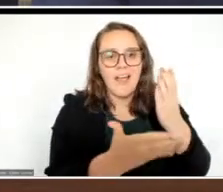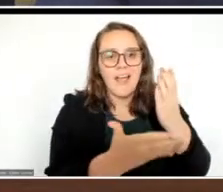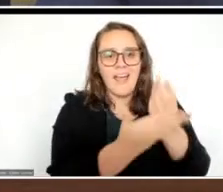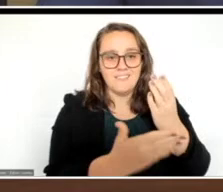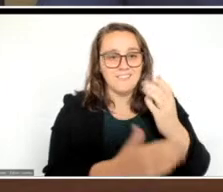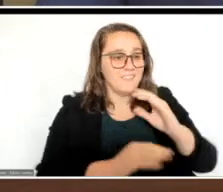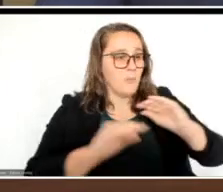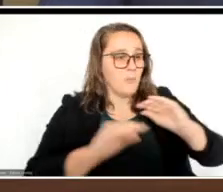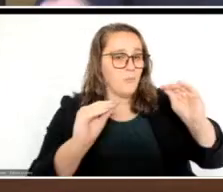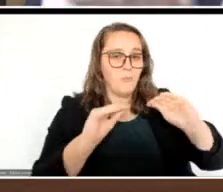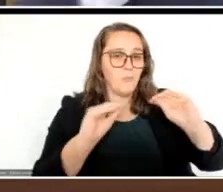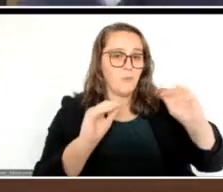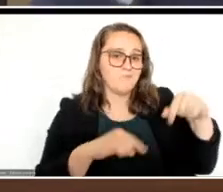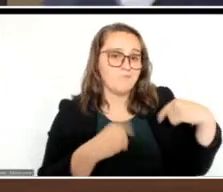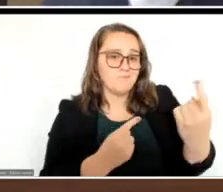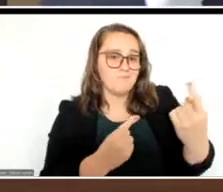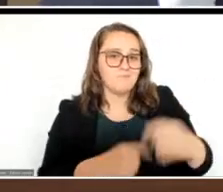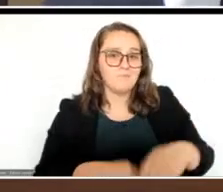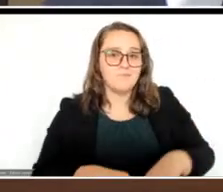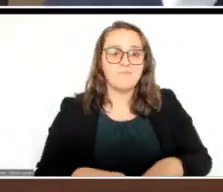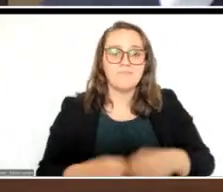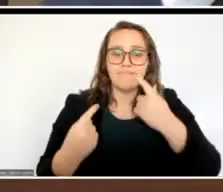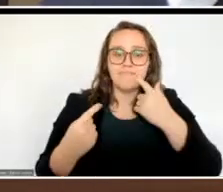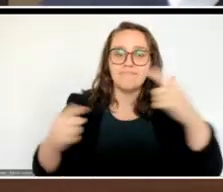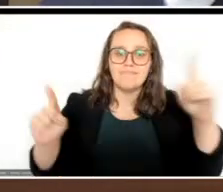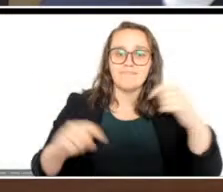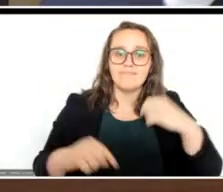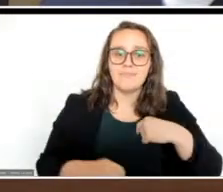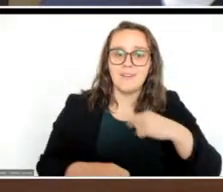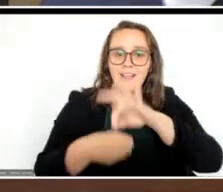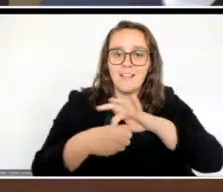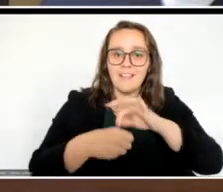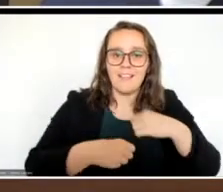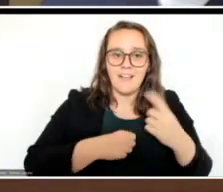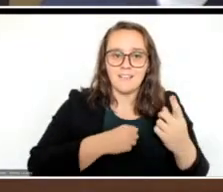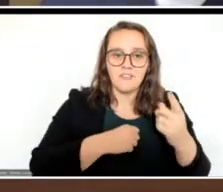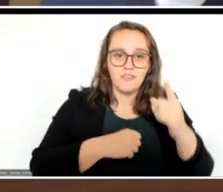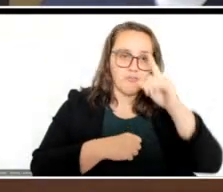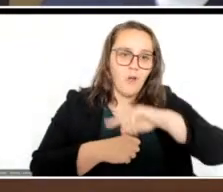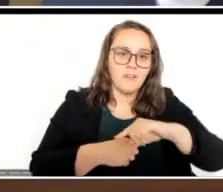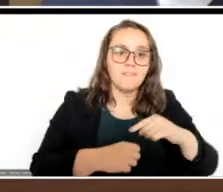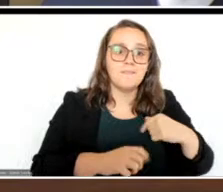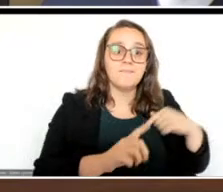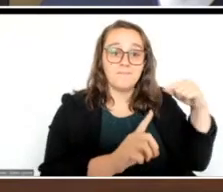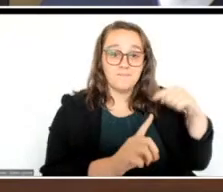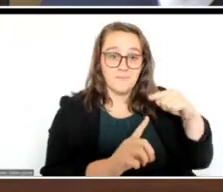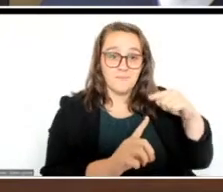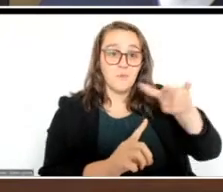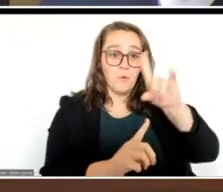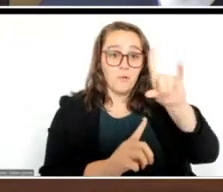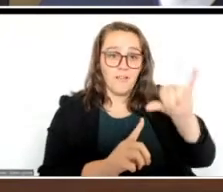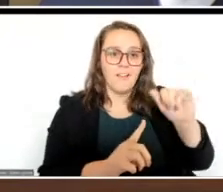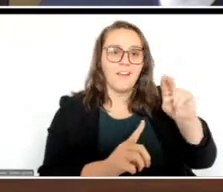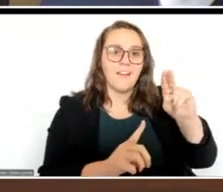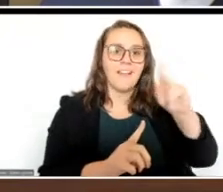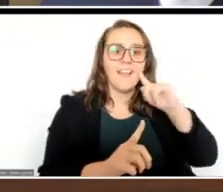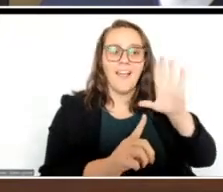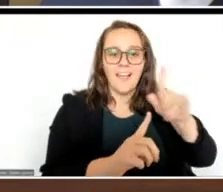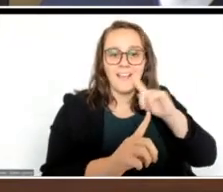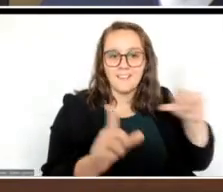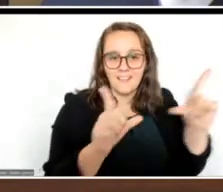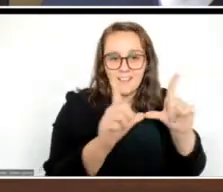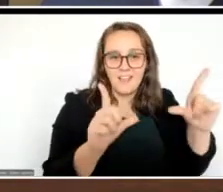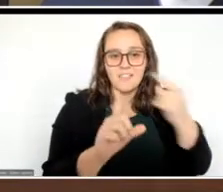false claims of election fraud, Mr. Giuliani's license to practice law has now been suspended. Second,